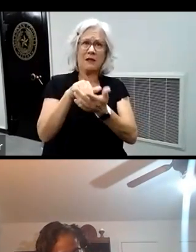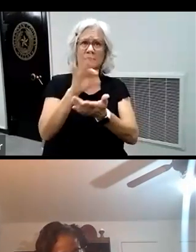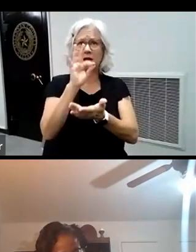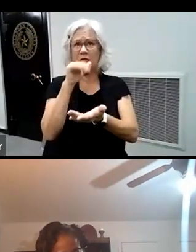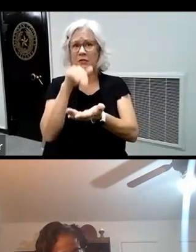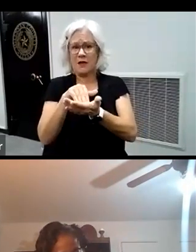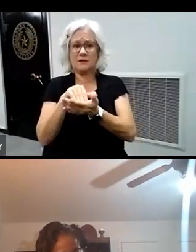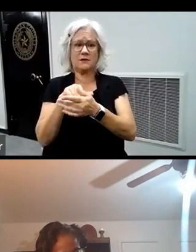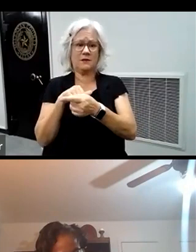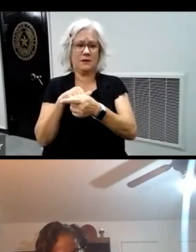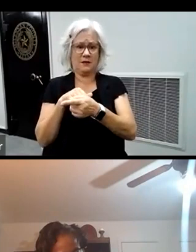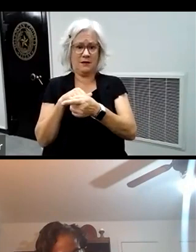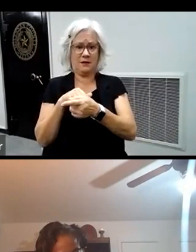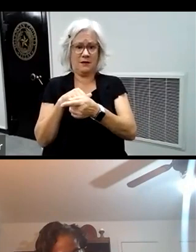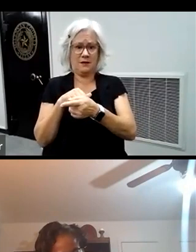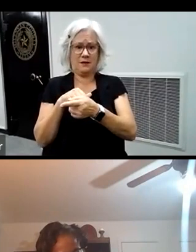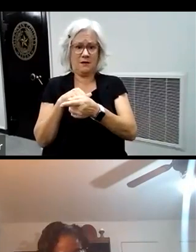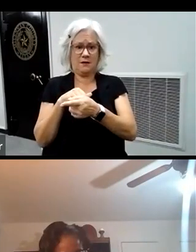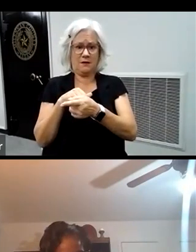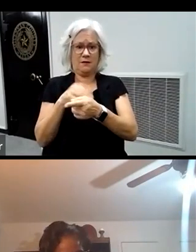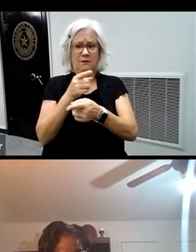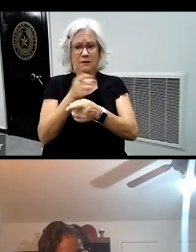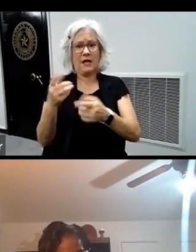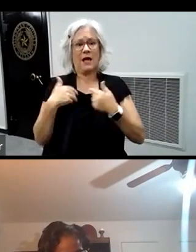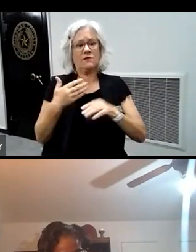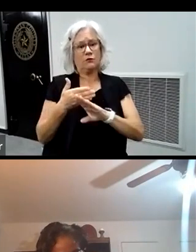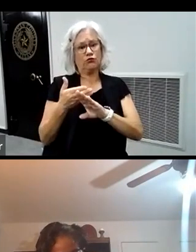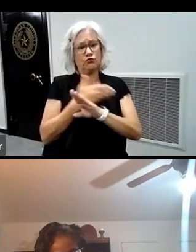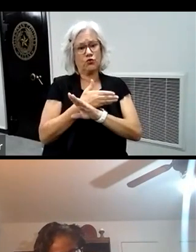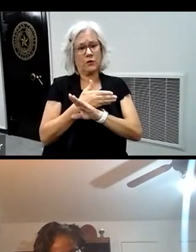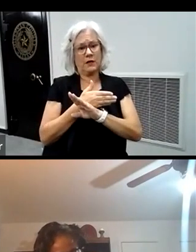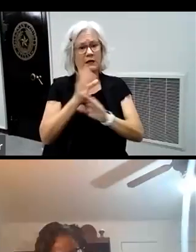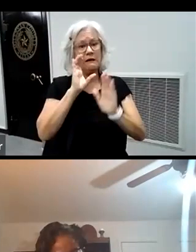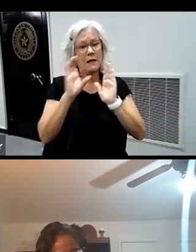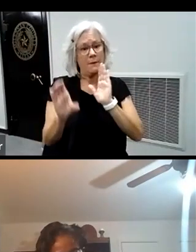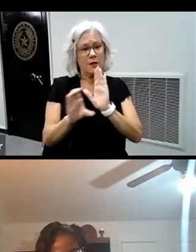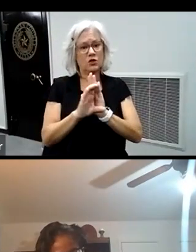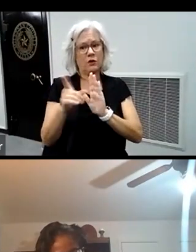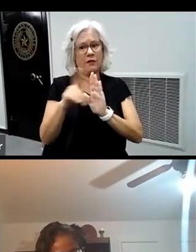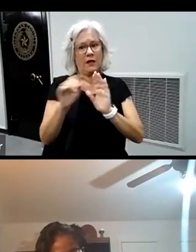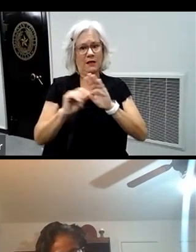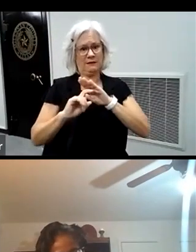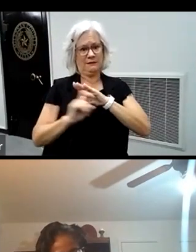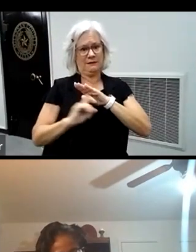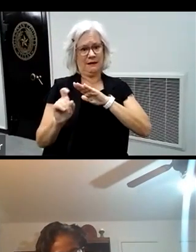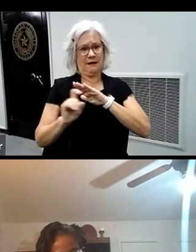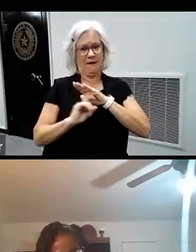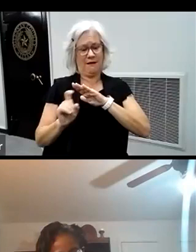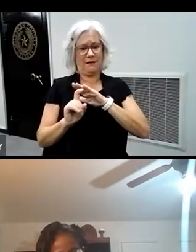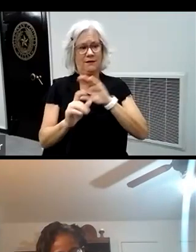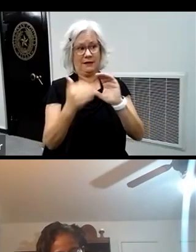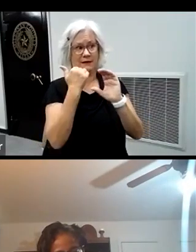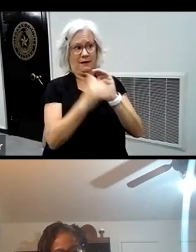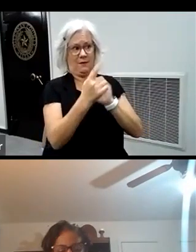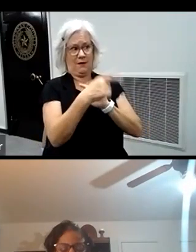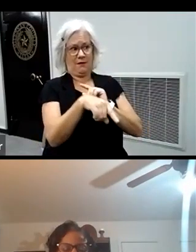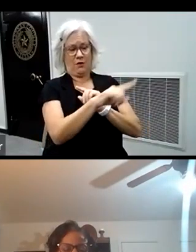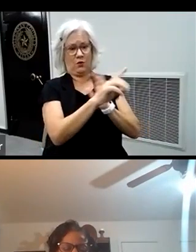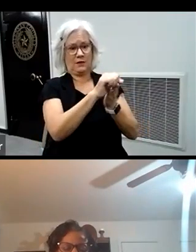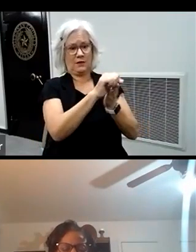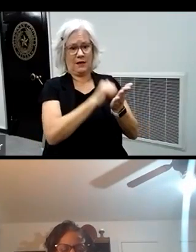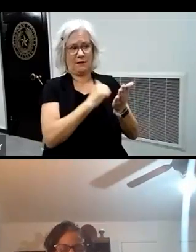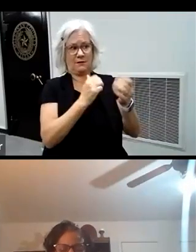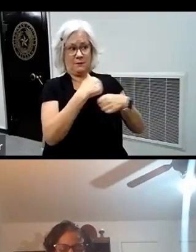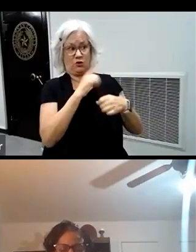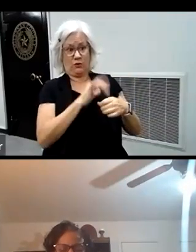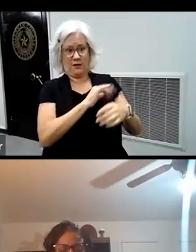back because they are requesting free image scanning where they could scan some of the documents to email accounts. I just need to make sure that's included,